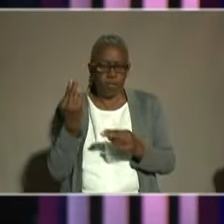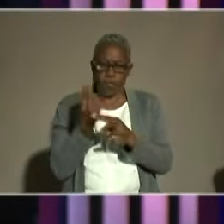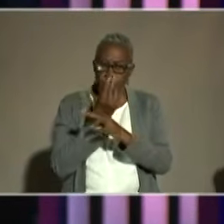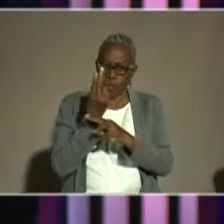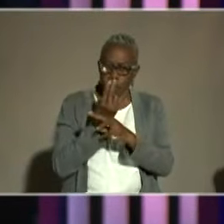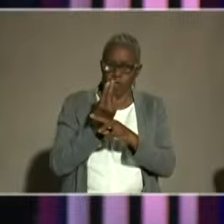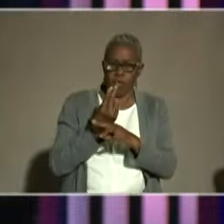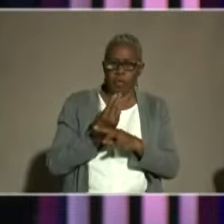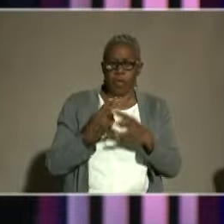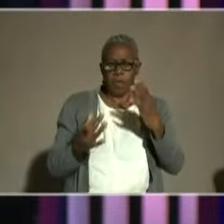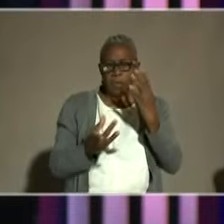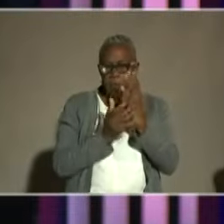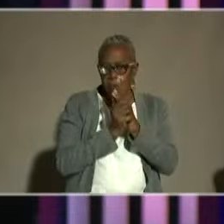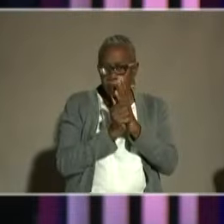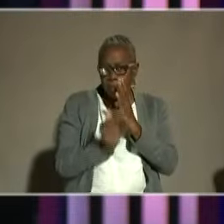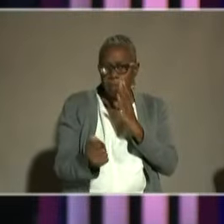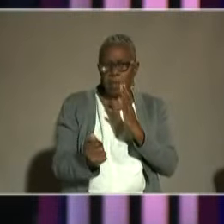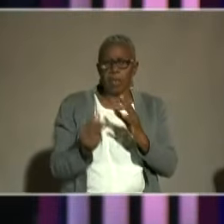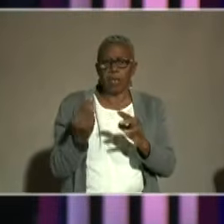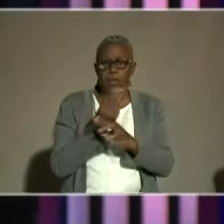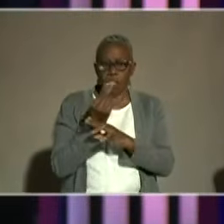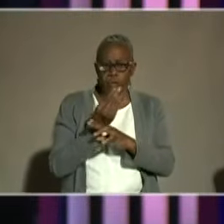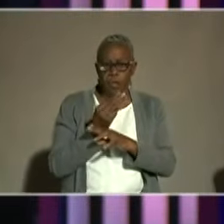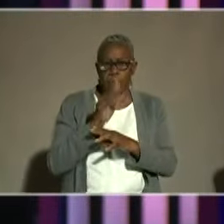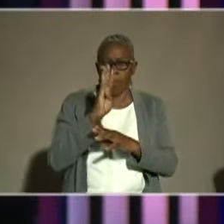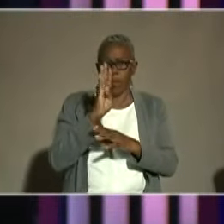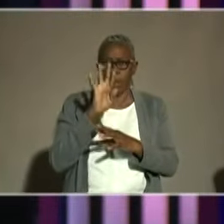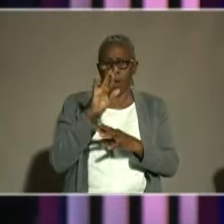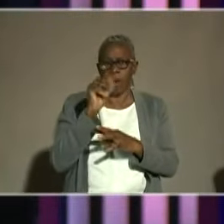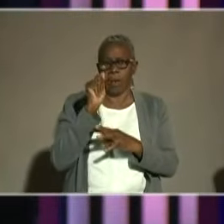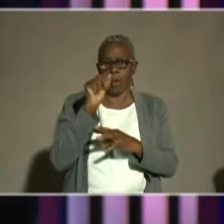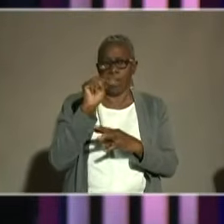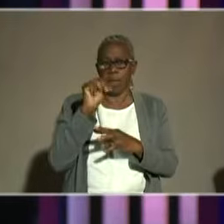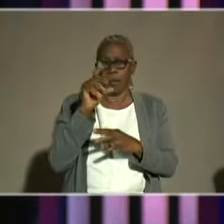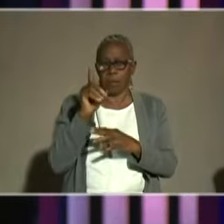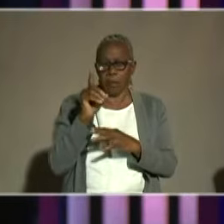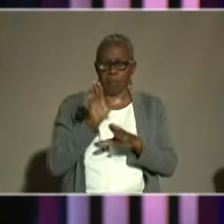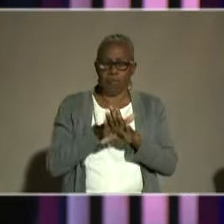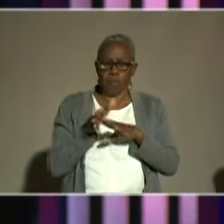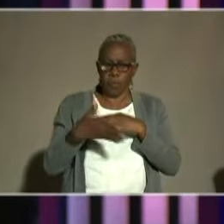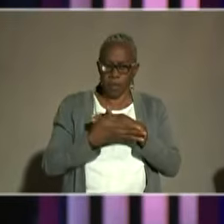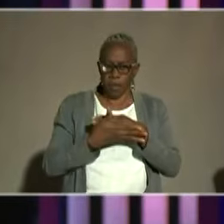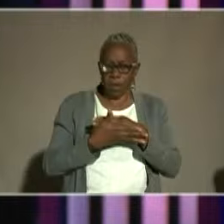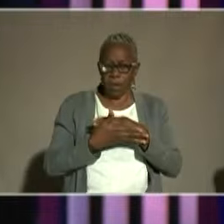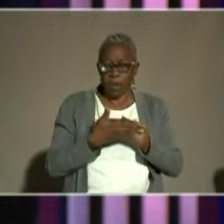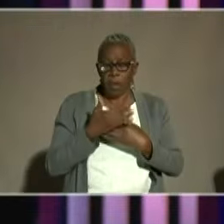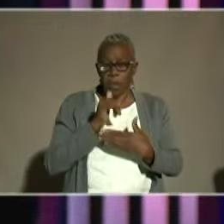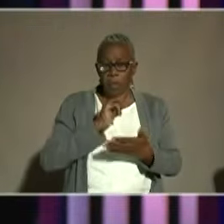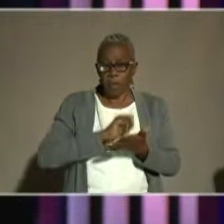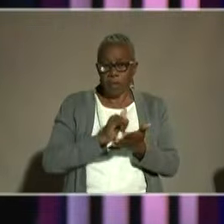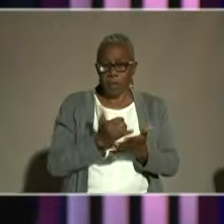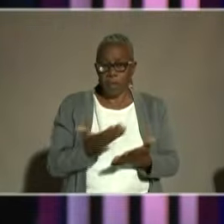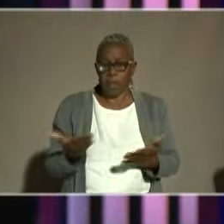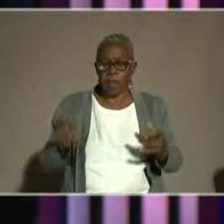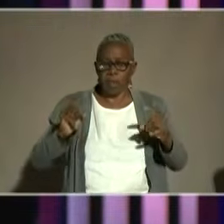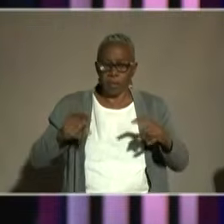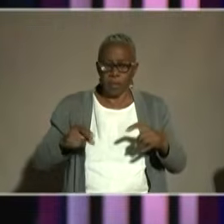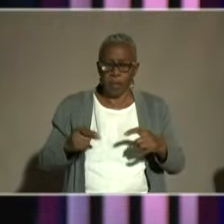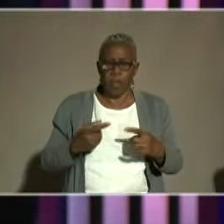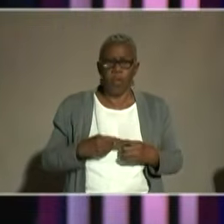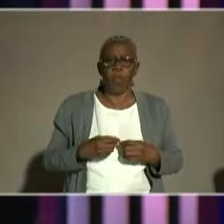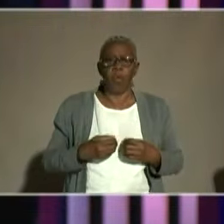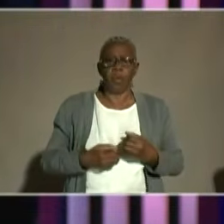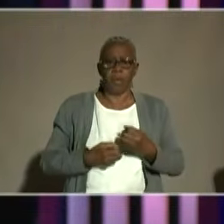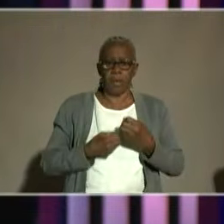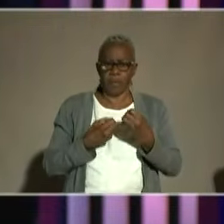build brand Jamaica. And so those are the types of things that need to be done. We also want to emphasize training and the role